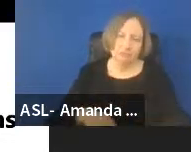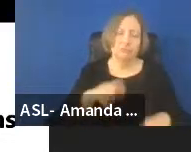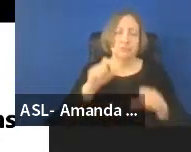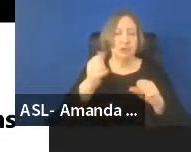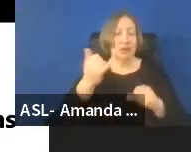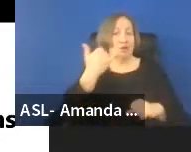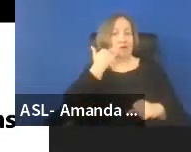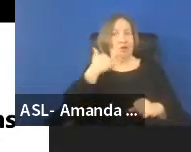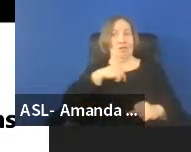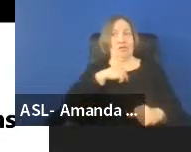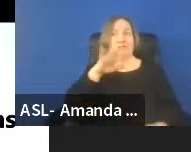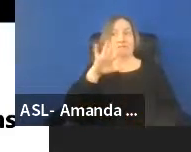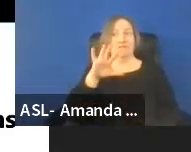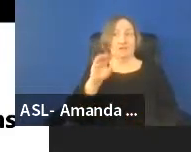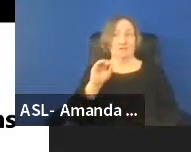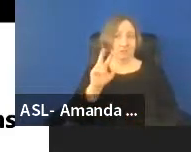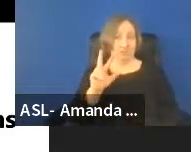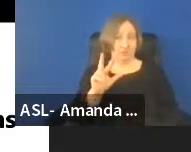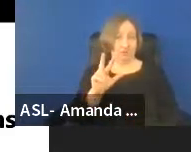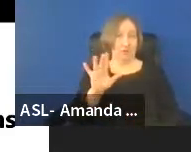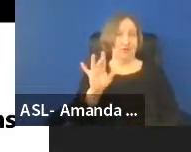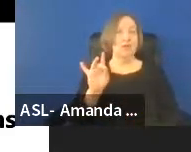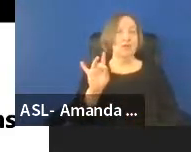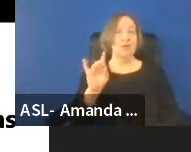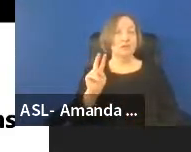us at